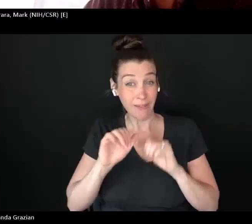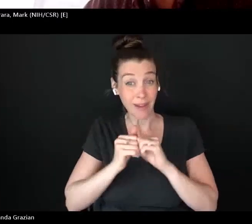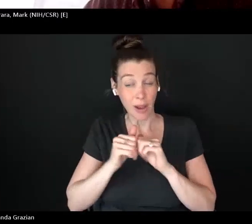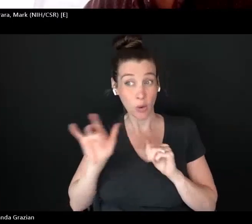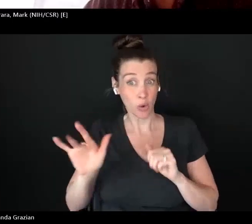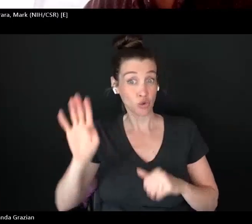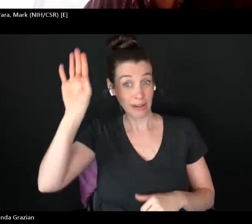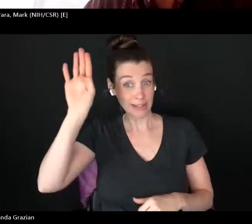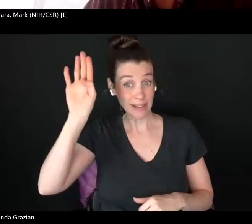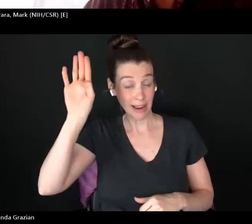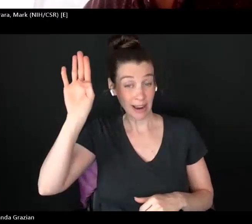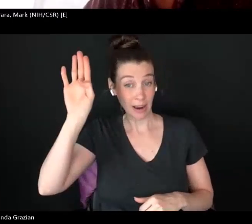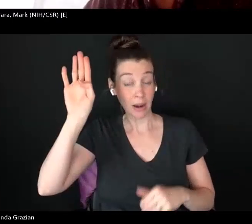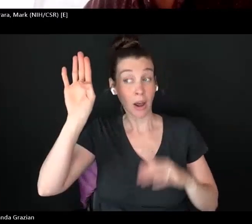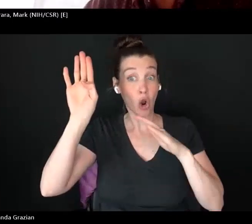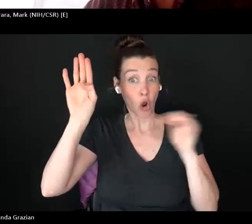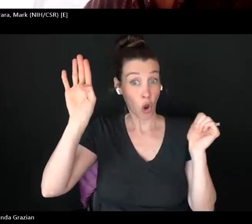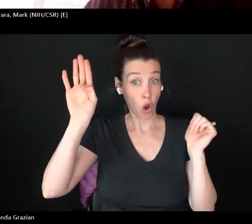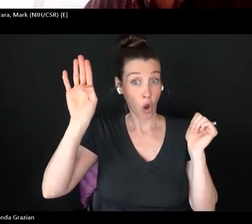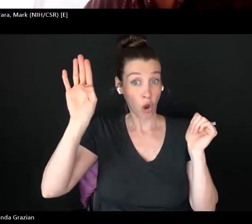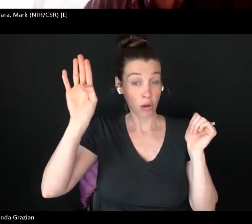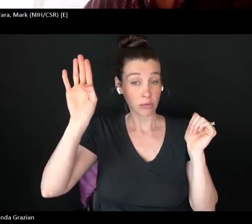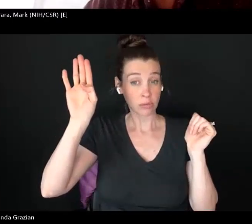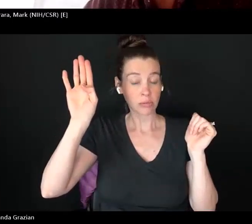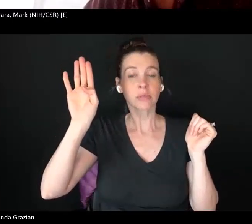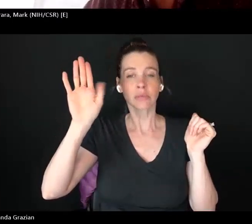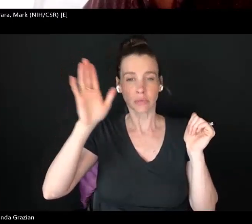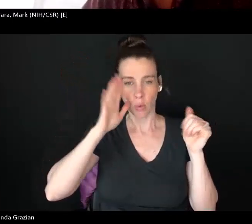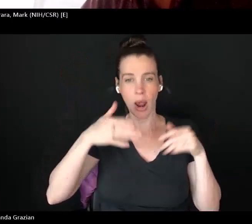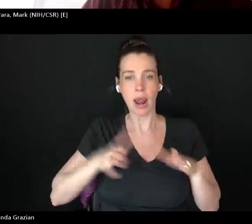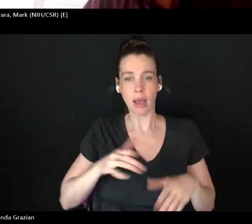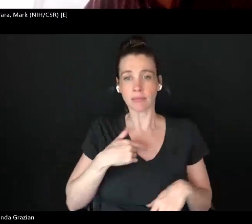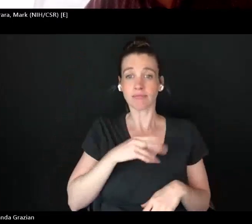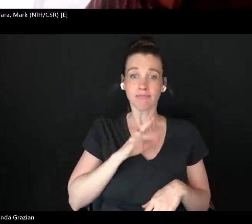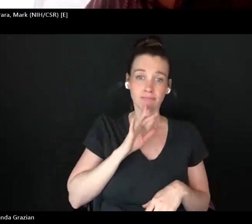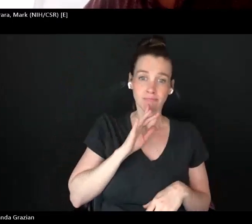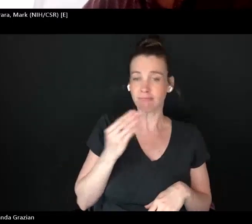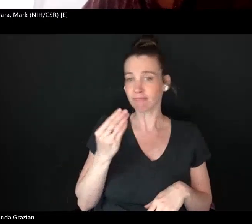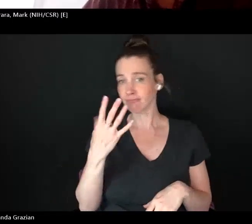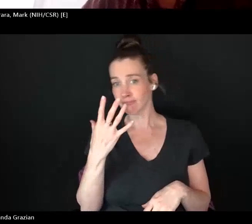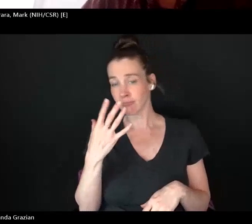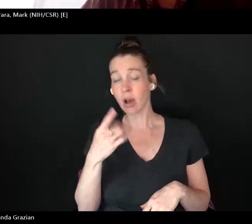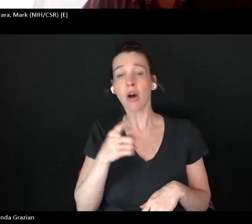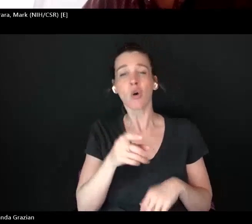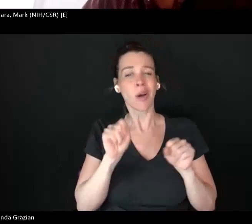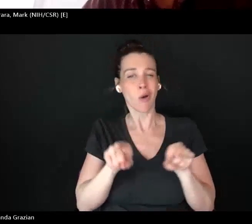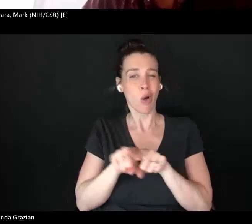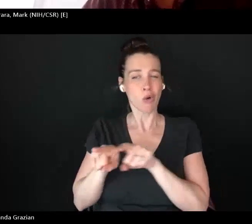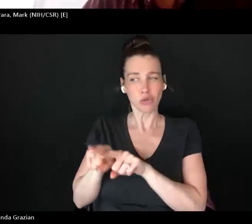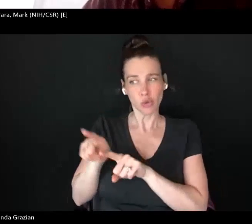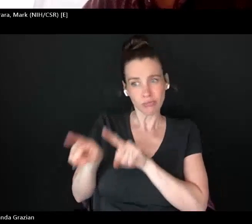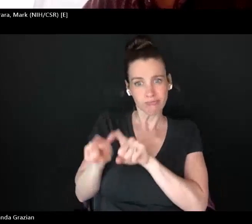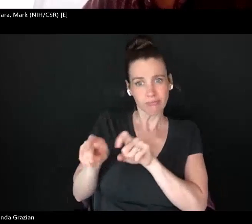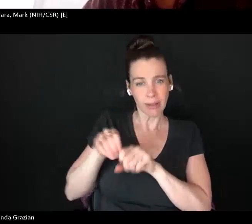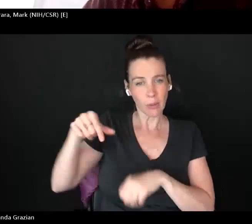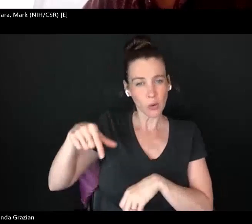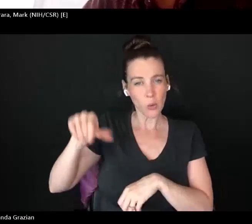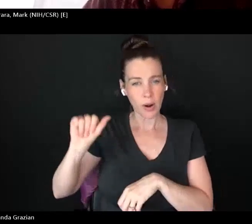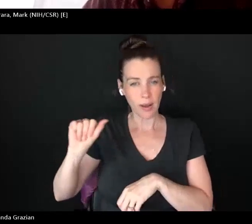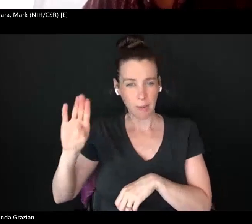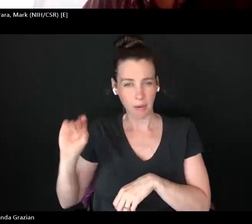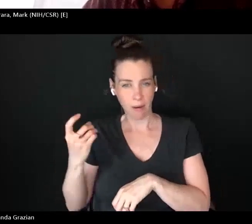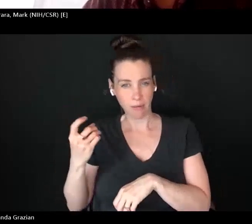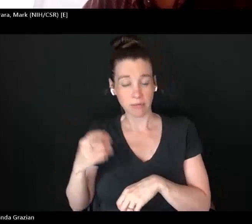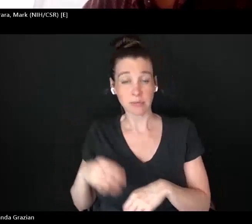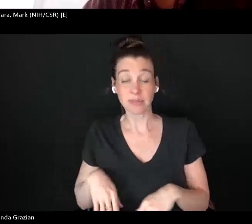hand. When it's your turn, we will enable your mic and camera. You can also put questions in the Q&A box, but again, real